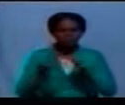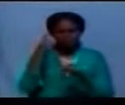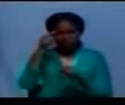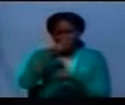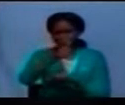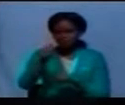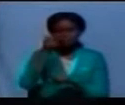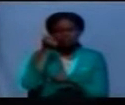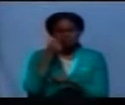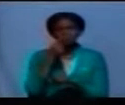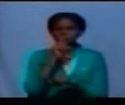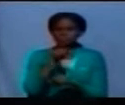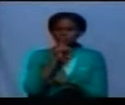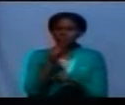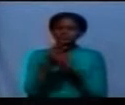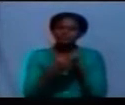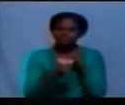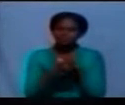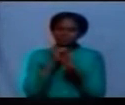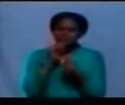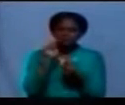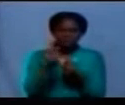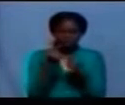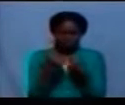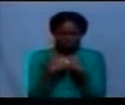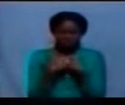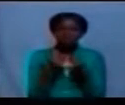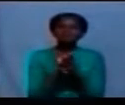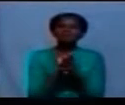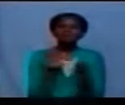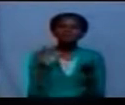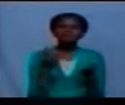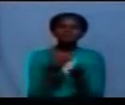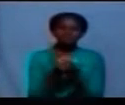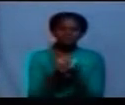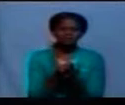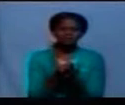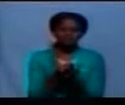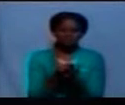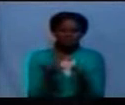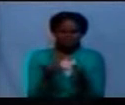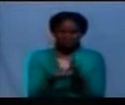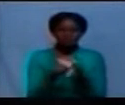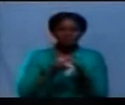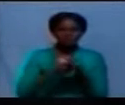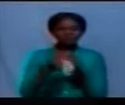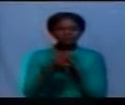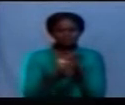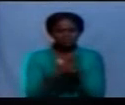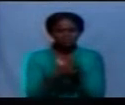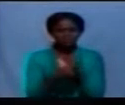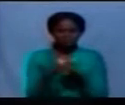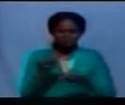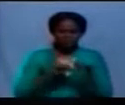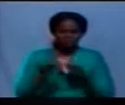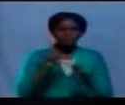understand that saving is not first having so much money and then you start saving. It's